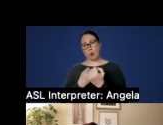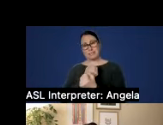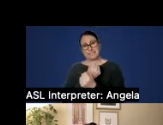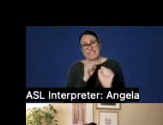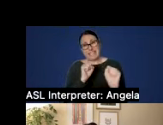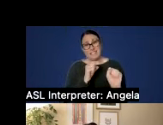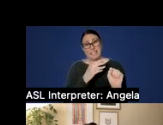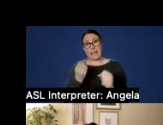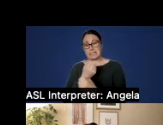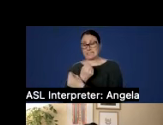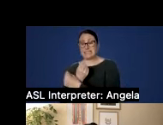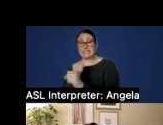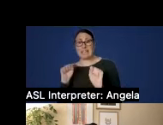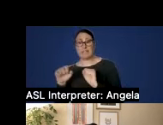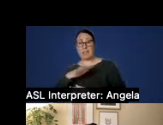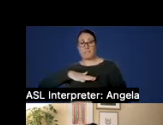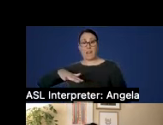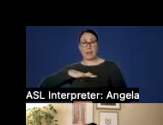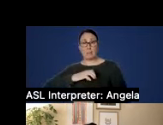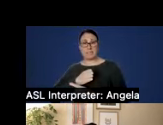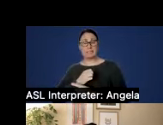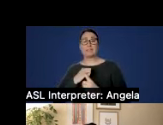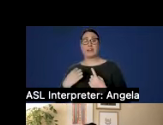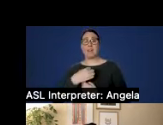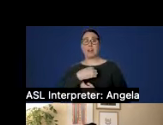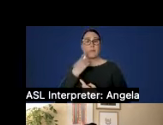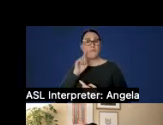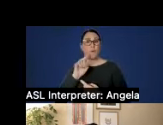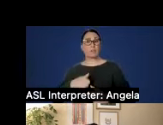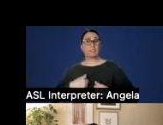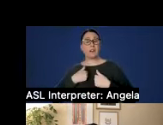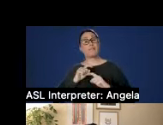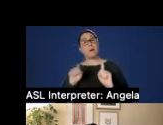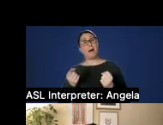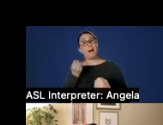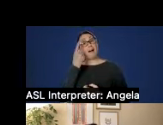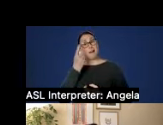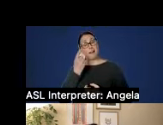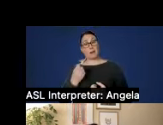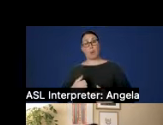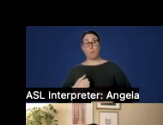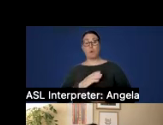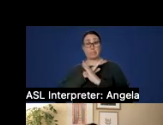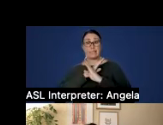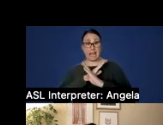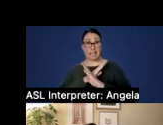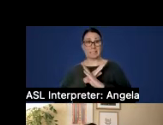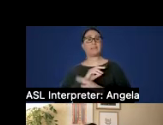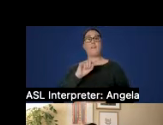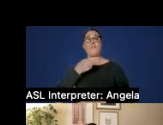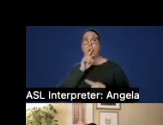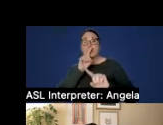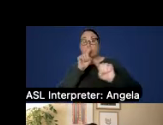safe environment for survivors, but it also protects those first responders that we talked about, who might have been the first ones